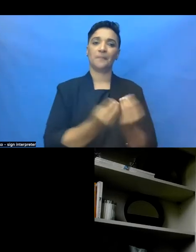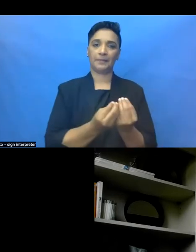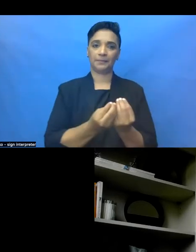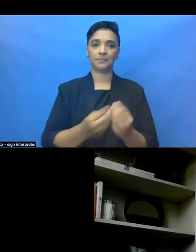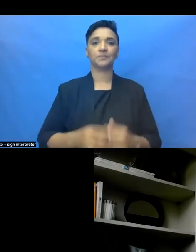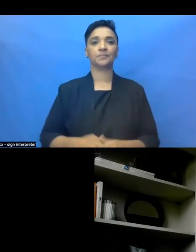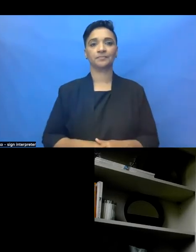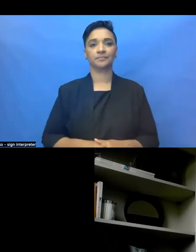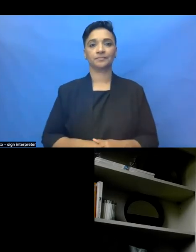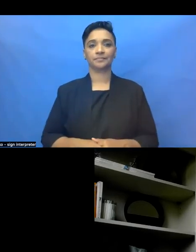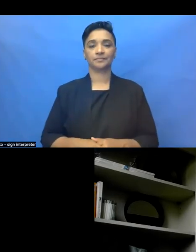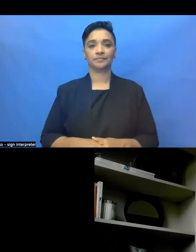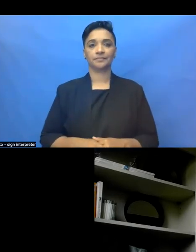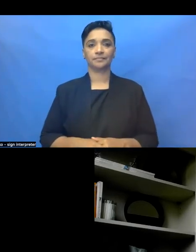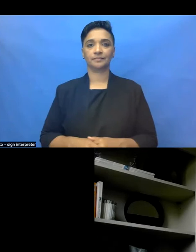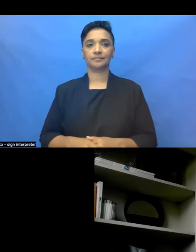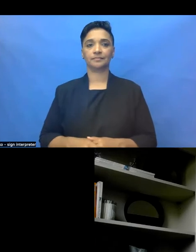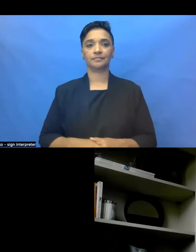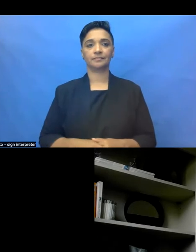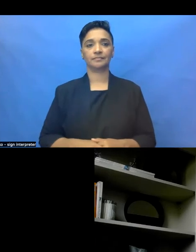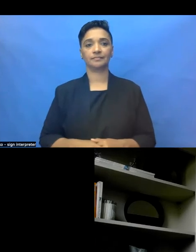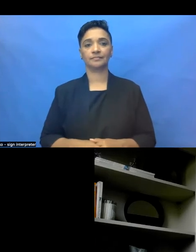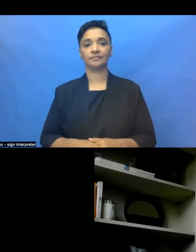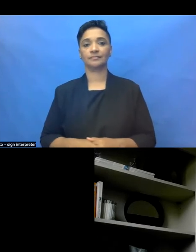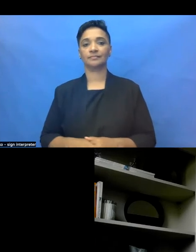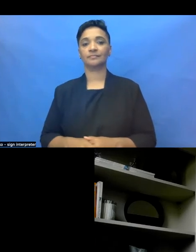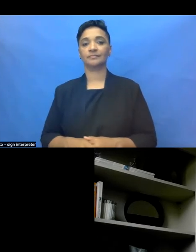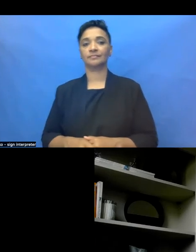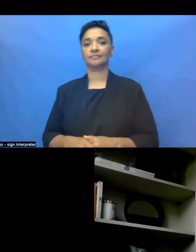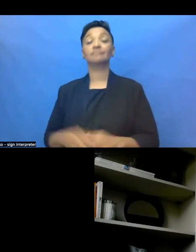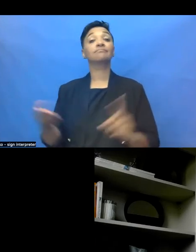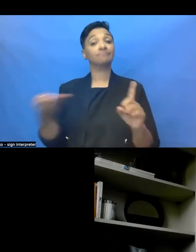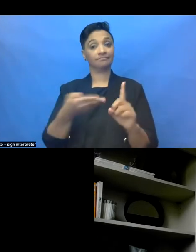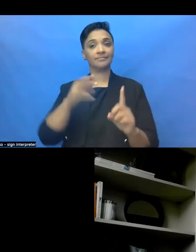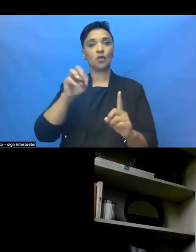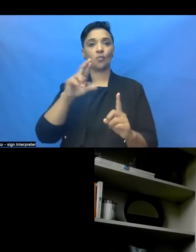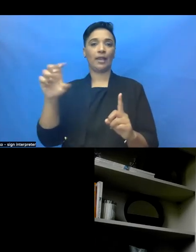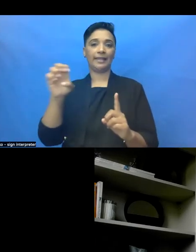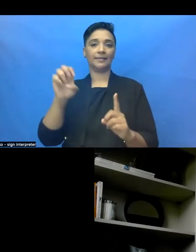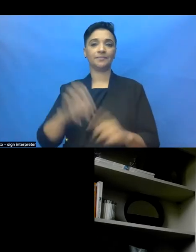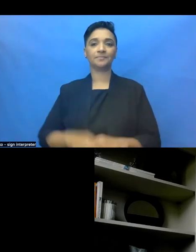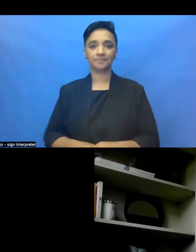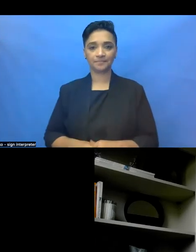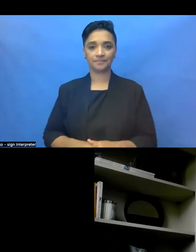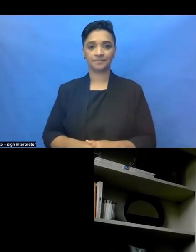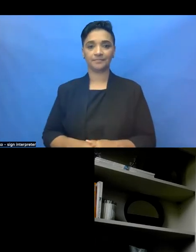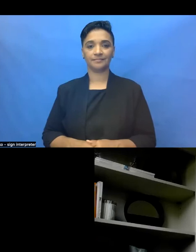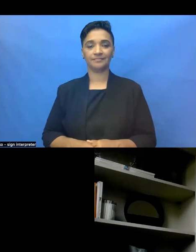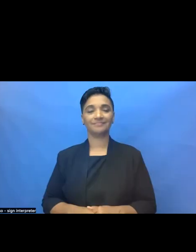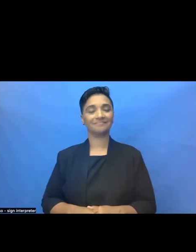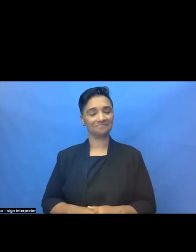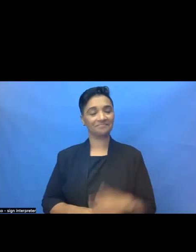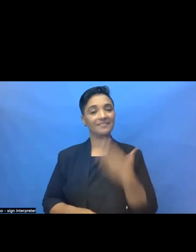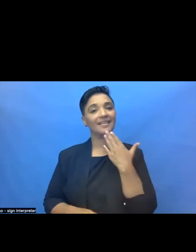And in general to improve their situation at the moment. So please here you go ahead, Marley, the floor is yours. Thanks,